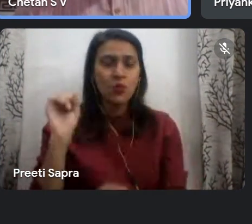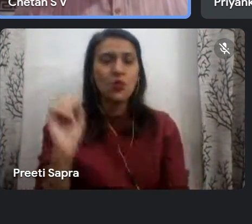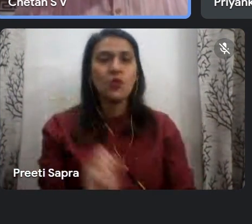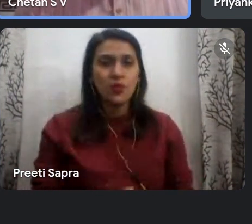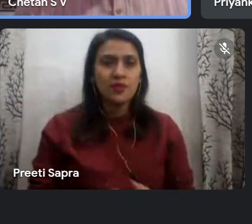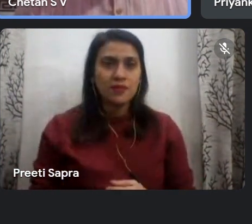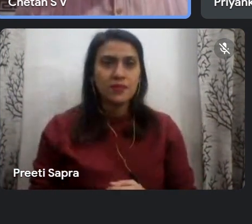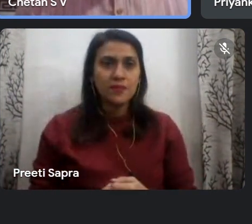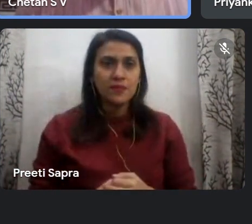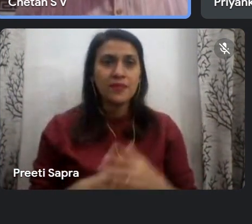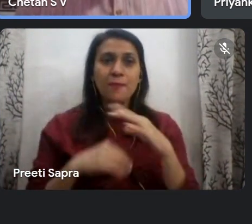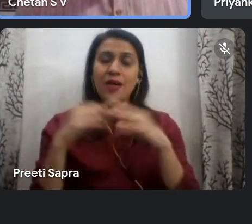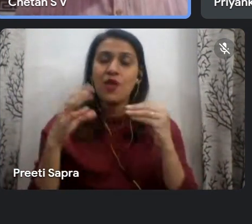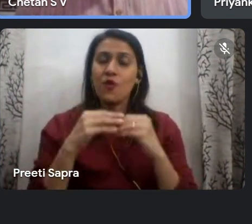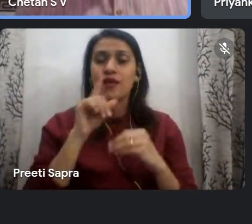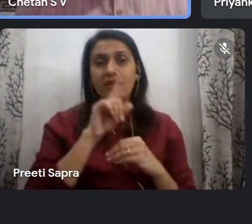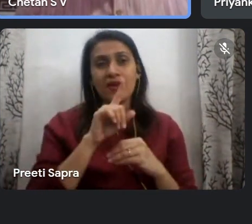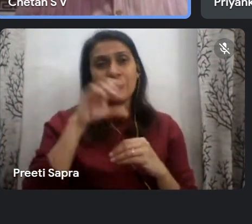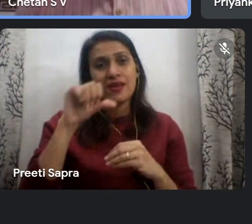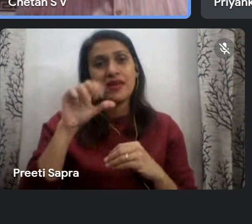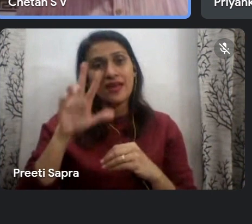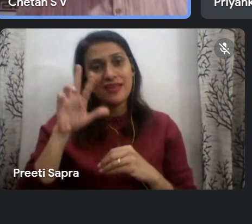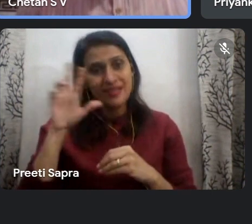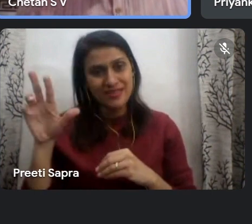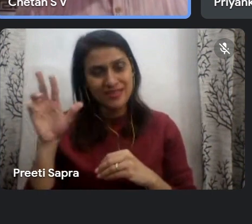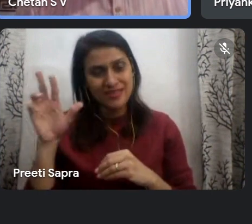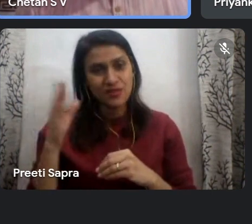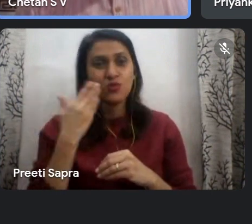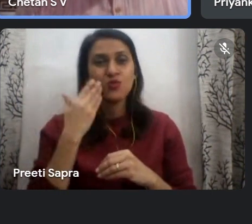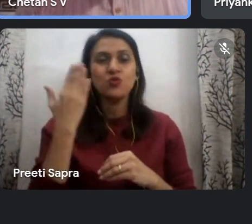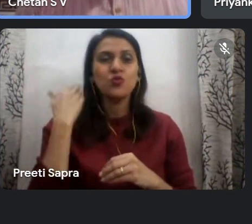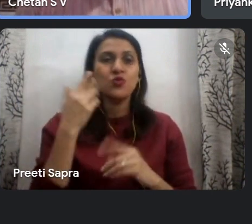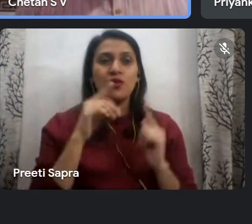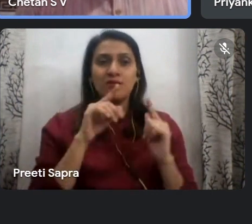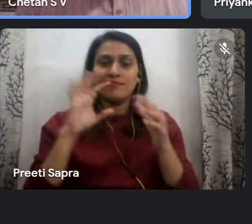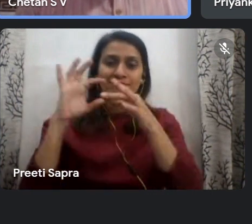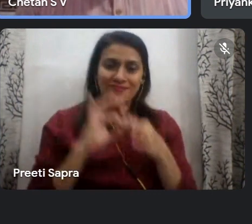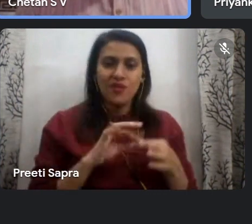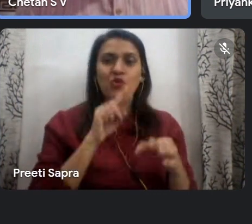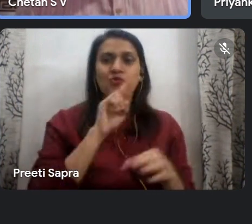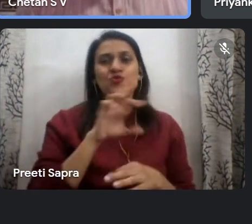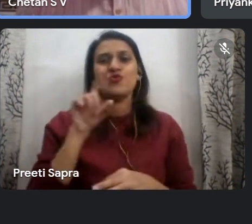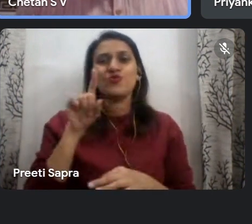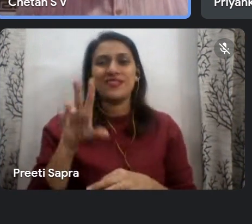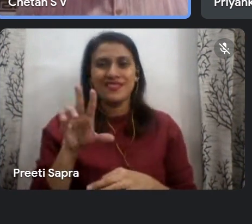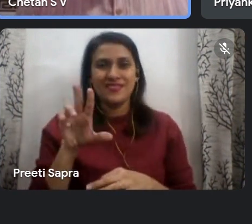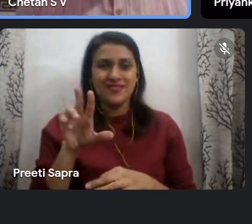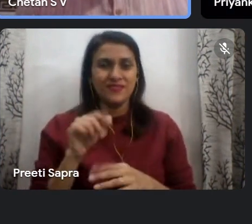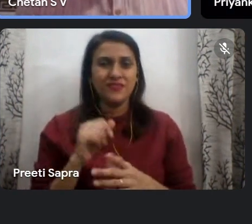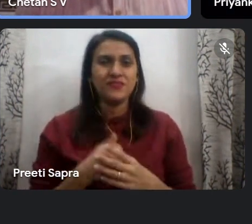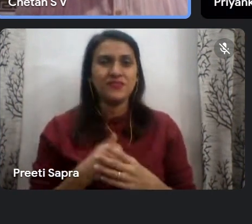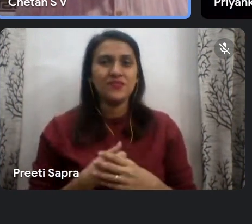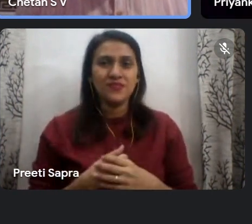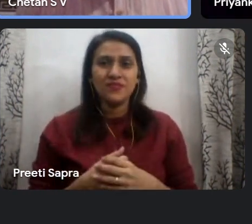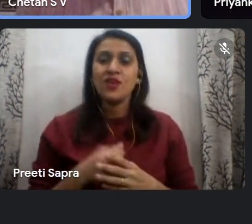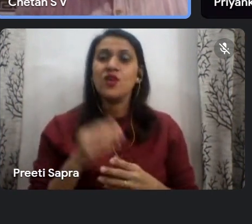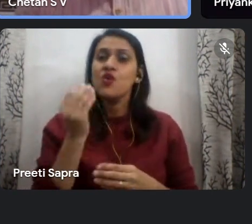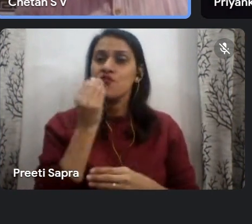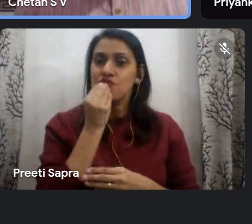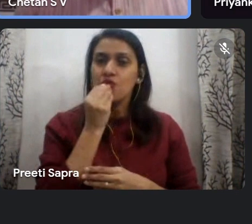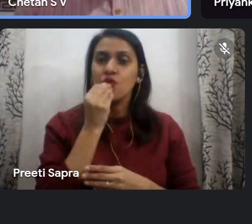Bangalore Connection 1888 in 2018. He is currently the head of the Department of Food